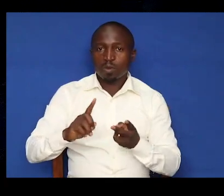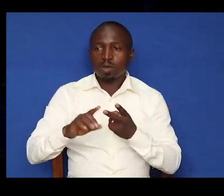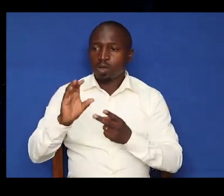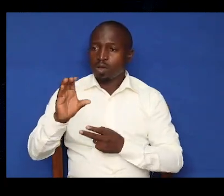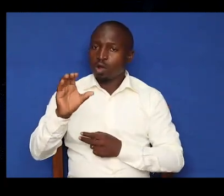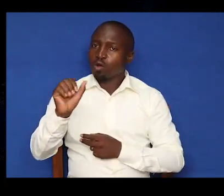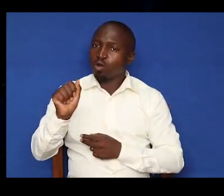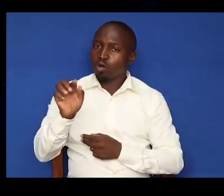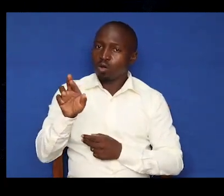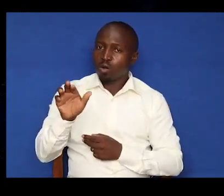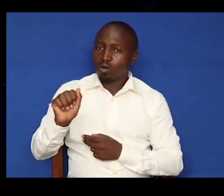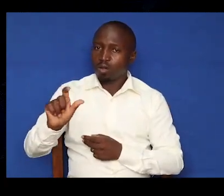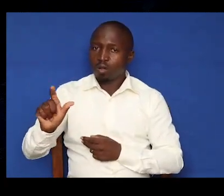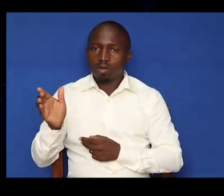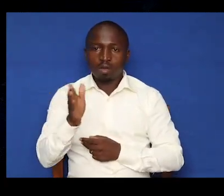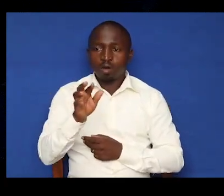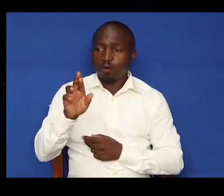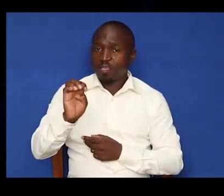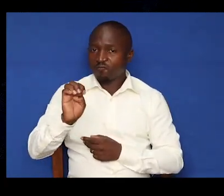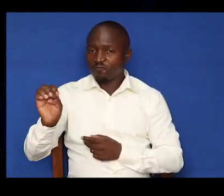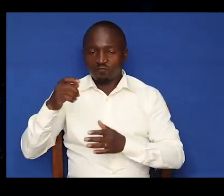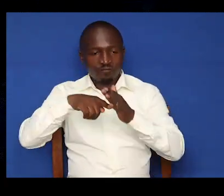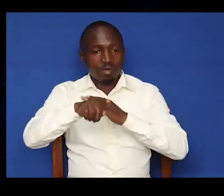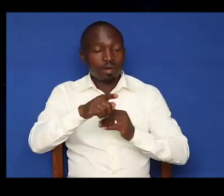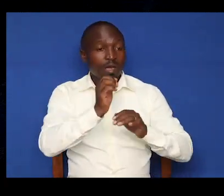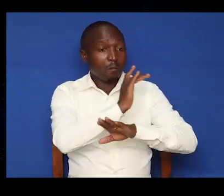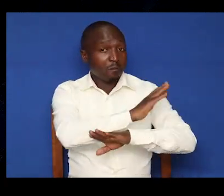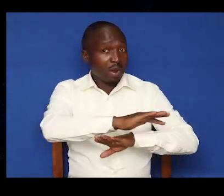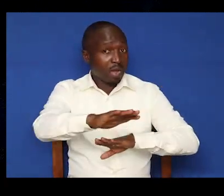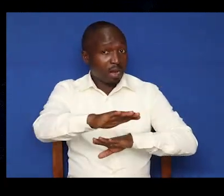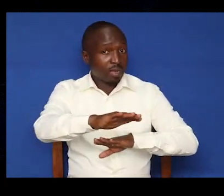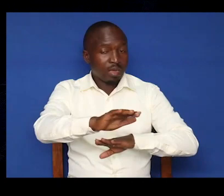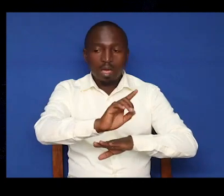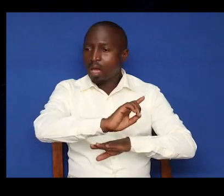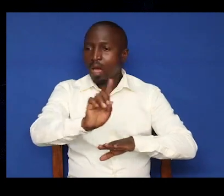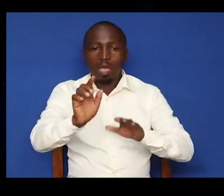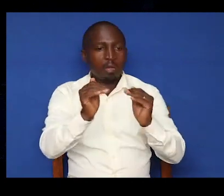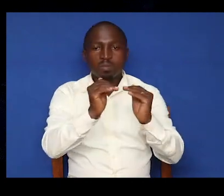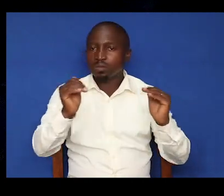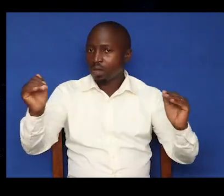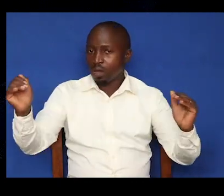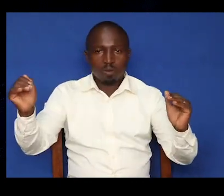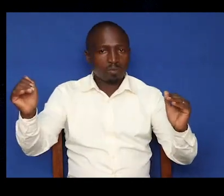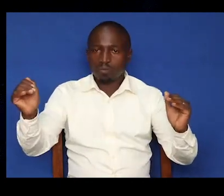presence of coral reefs in oceanic environments, not even.